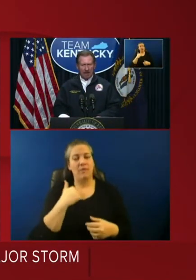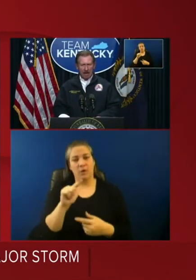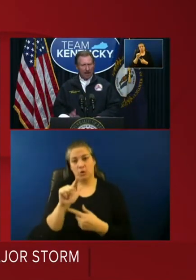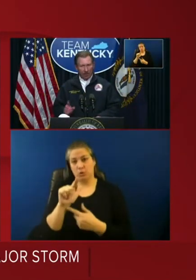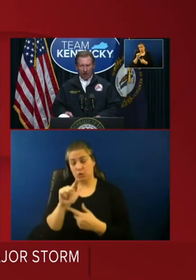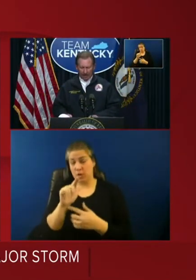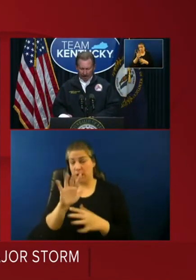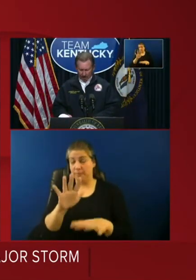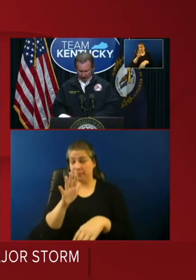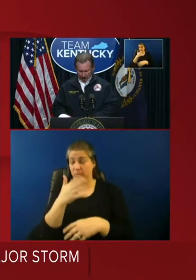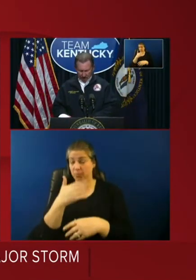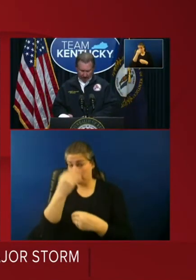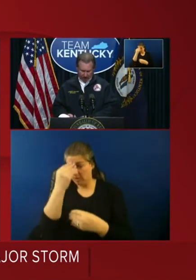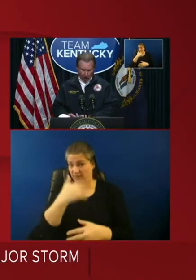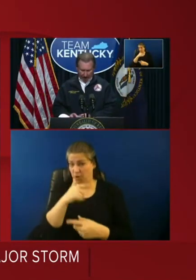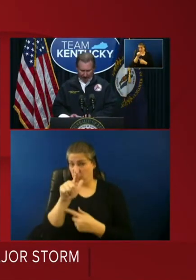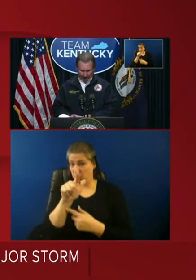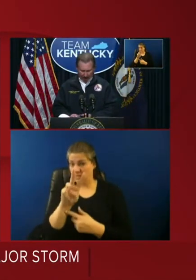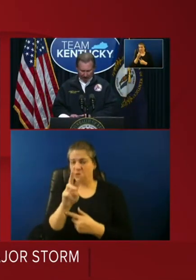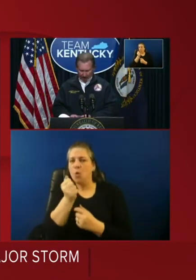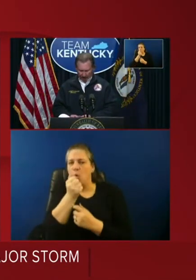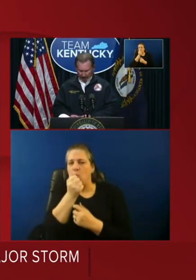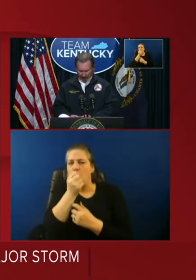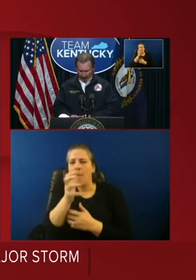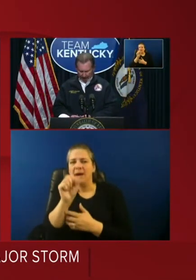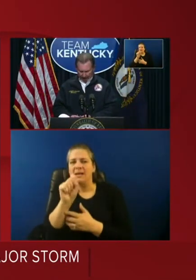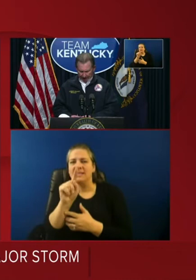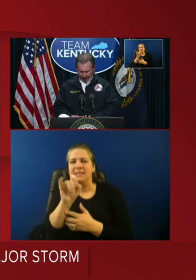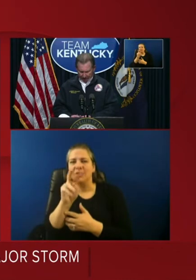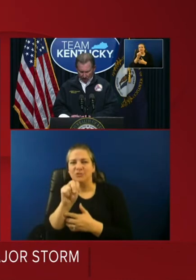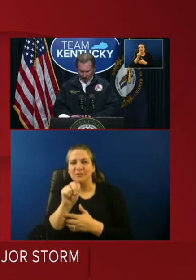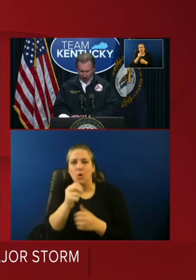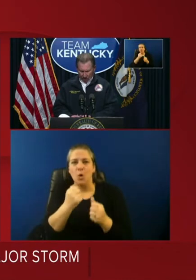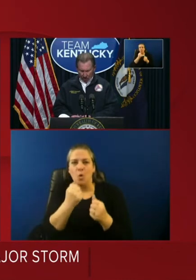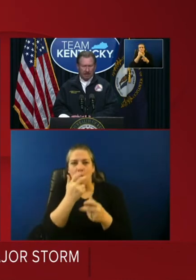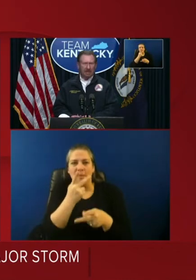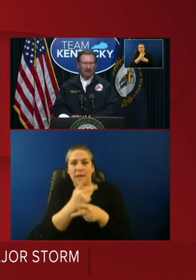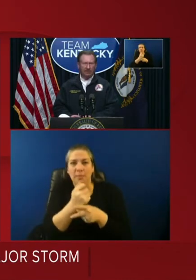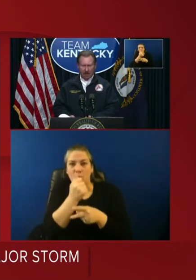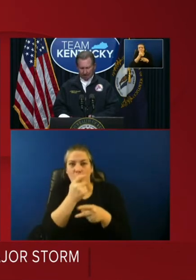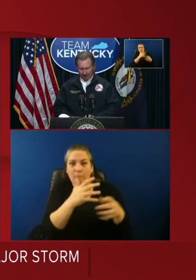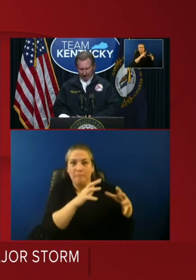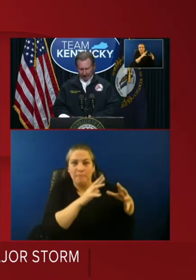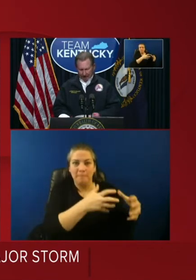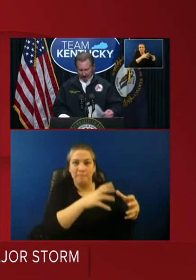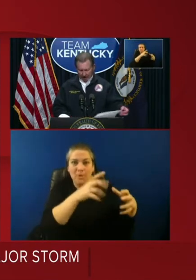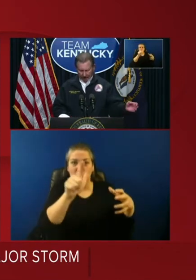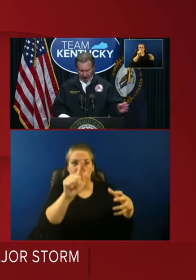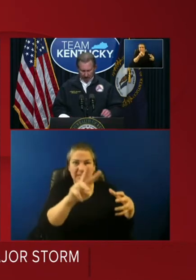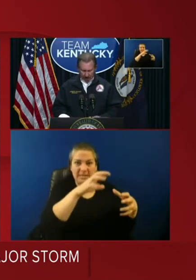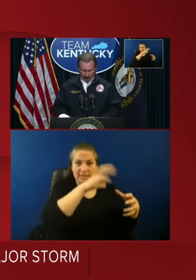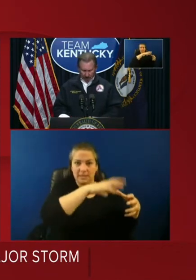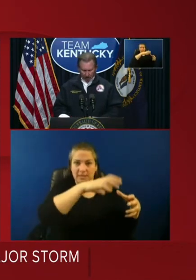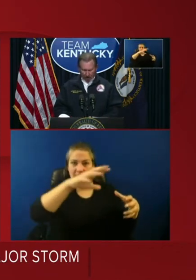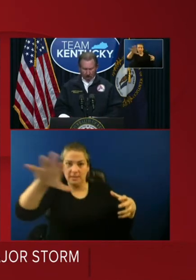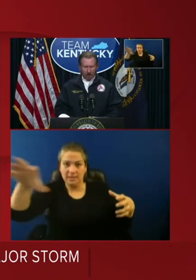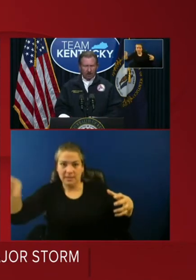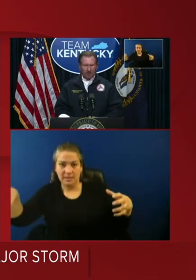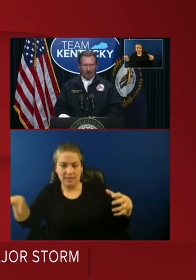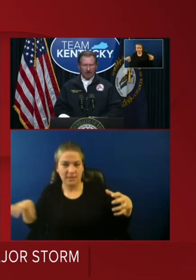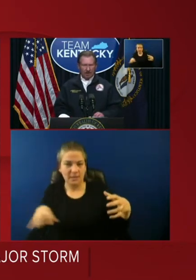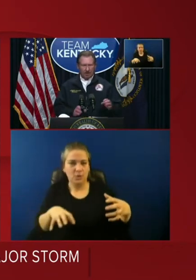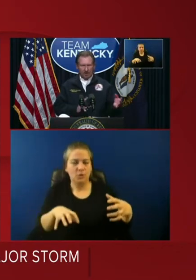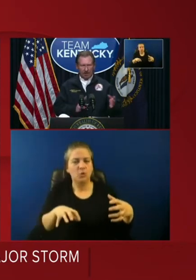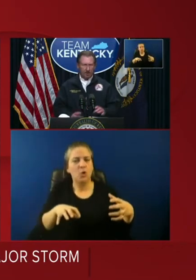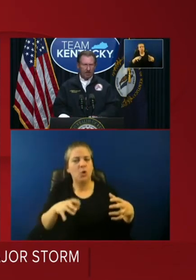are in standby. We have one that's open now, but that poses no immediate threat. And I think Secretary Gray will talk